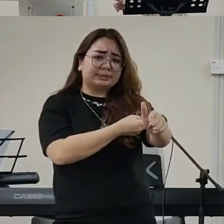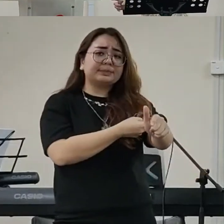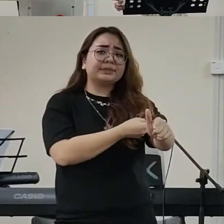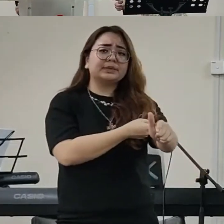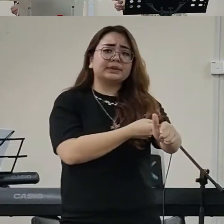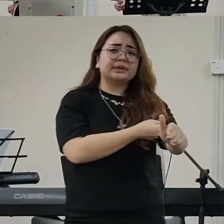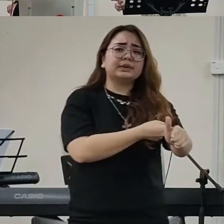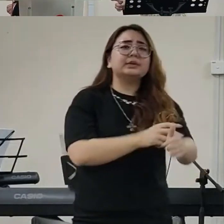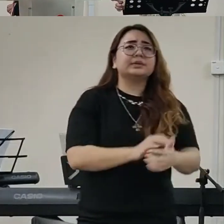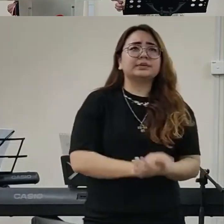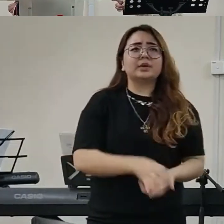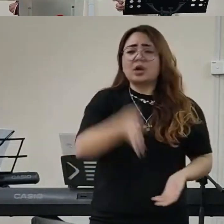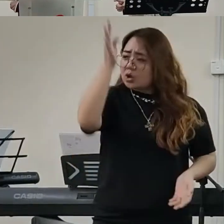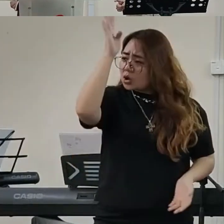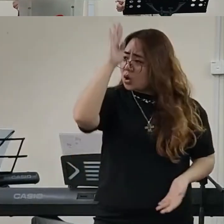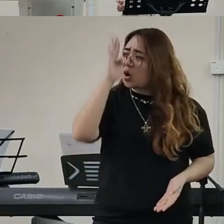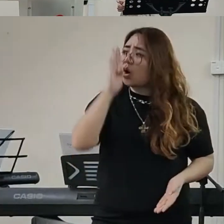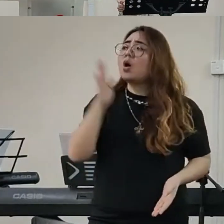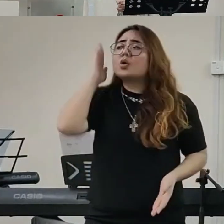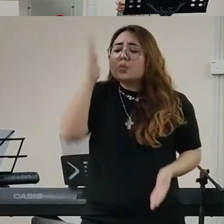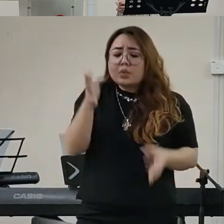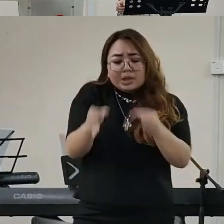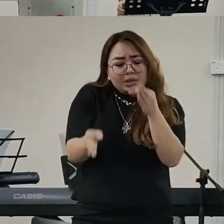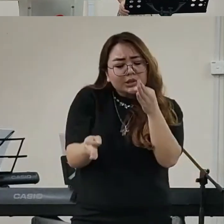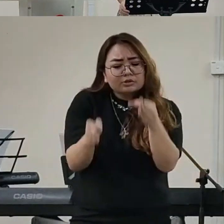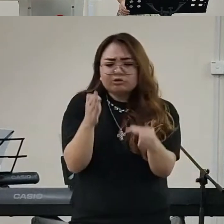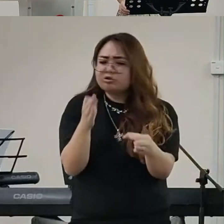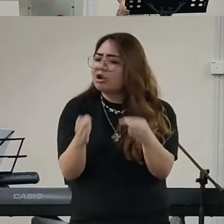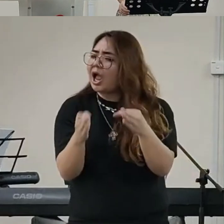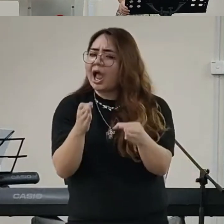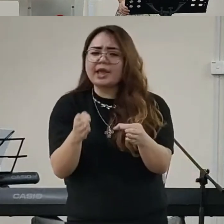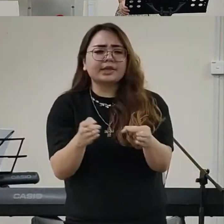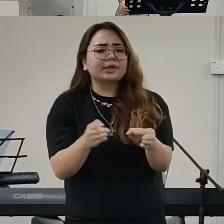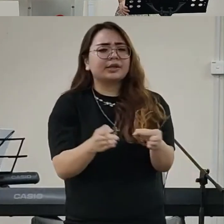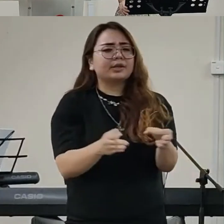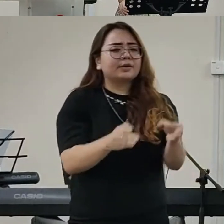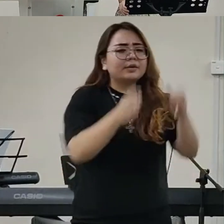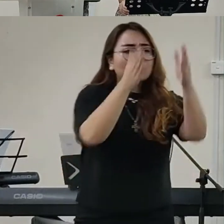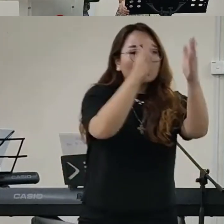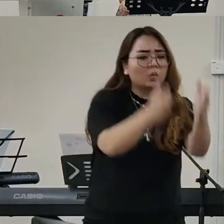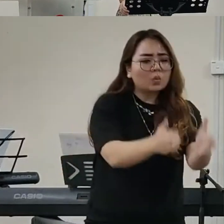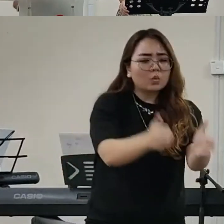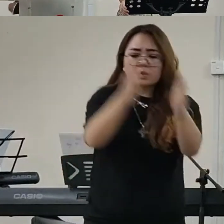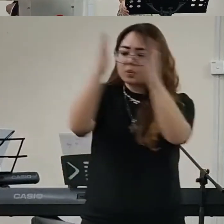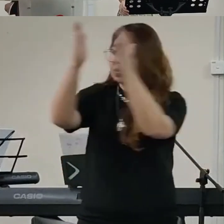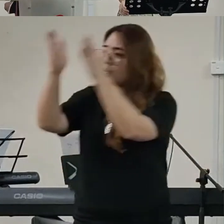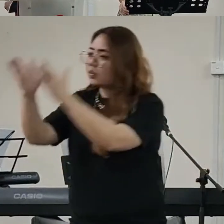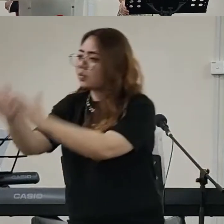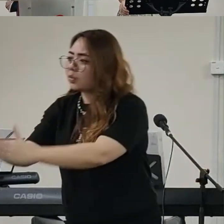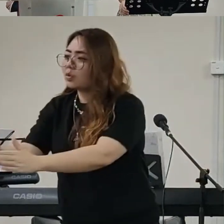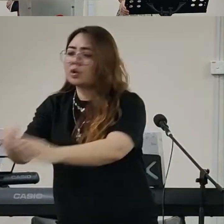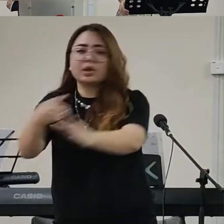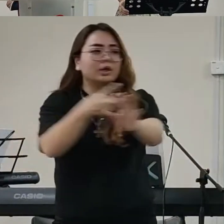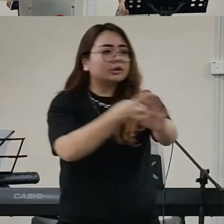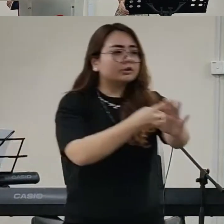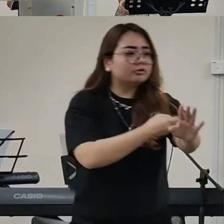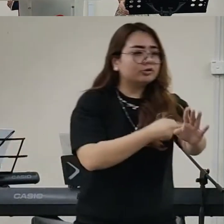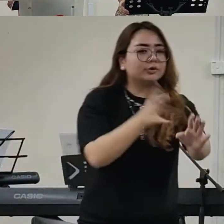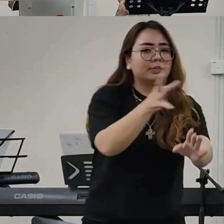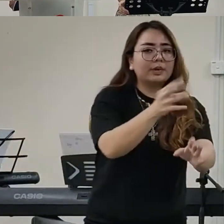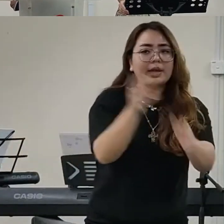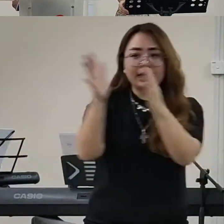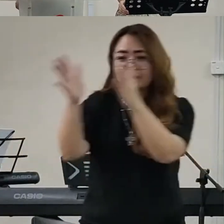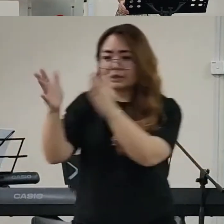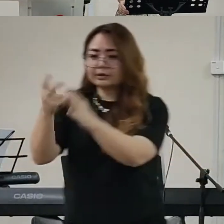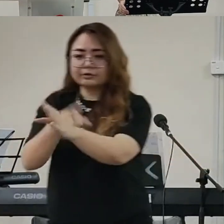between you all. So not enough that I'm a sheep, I'm said God's going to judge between sheep and sheep. Are you